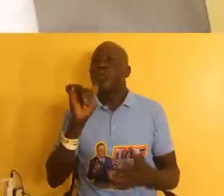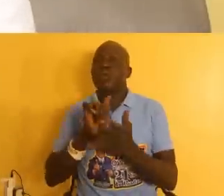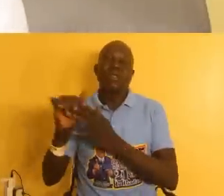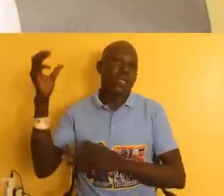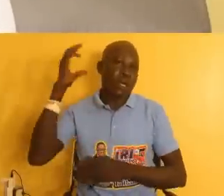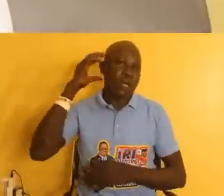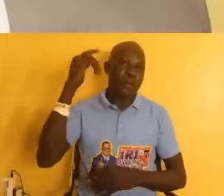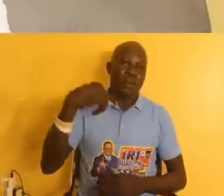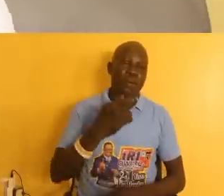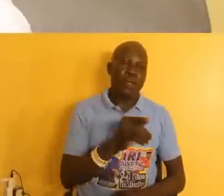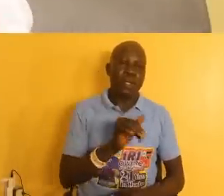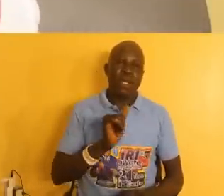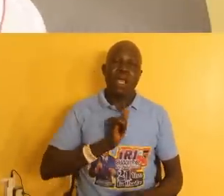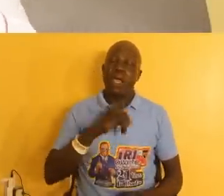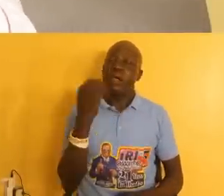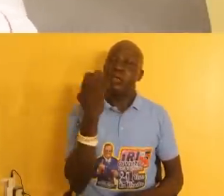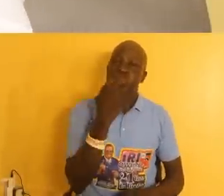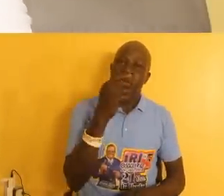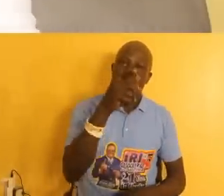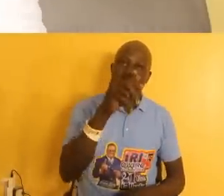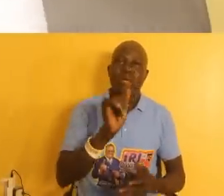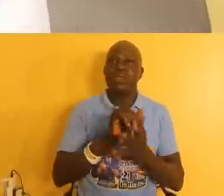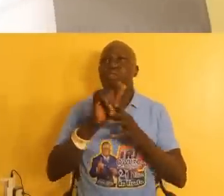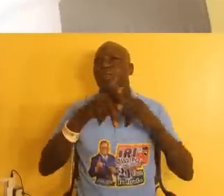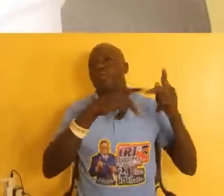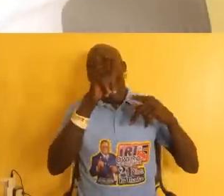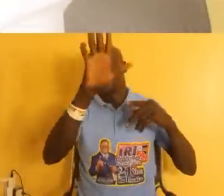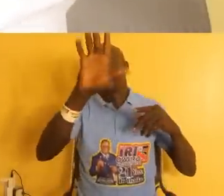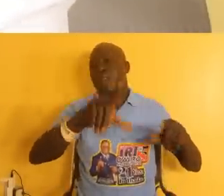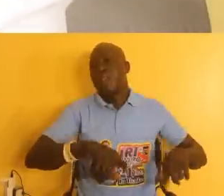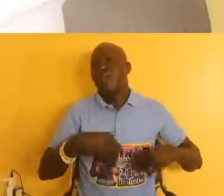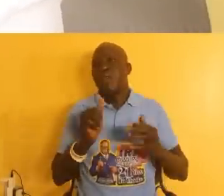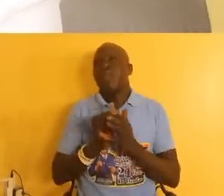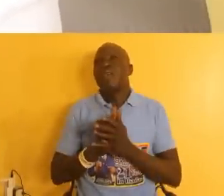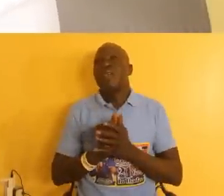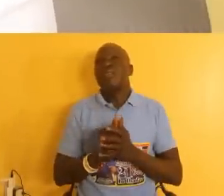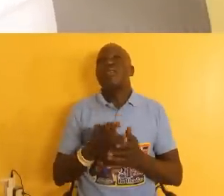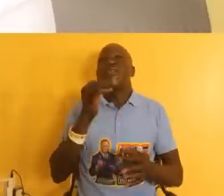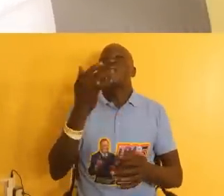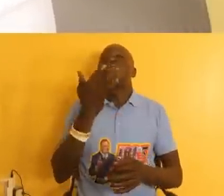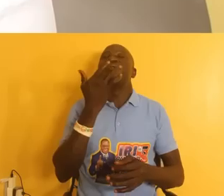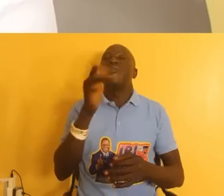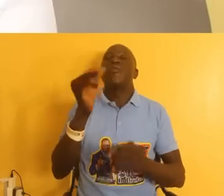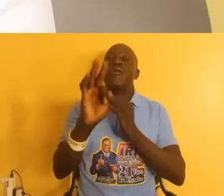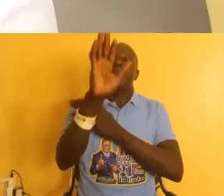Who is hearing me? Emi sotele saye. I prophesy to your life. Ife oju ere Olorun. The favor of God. O ma